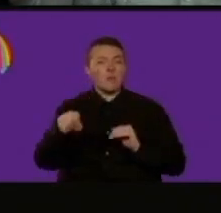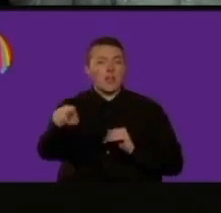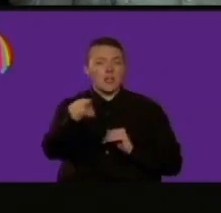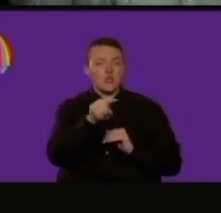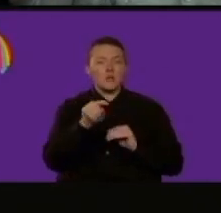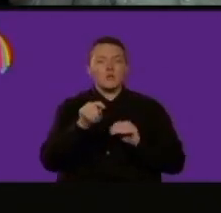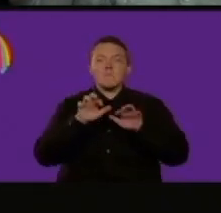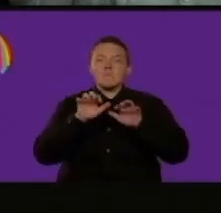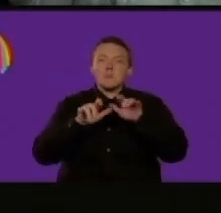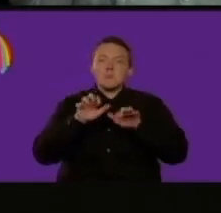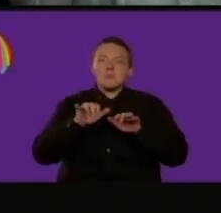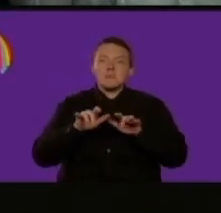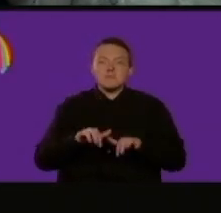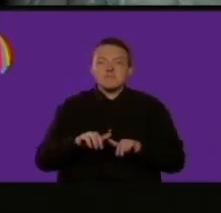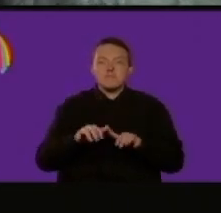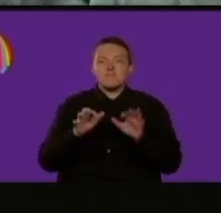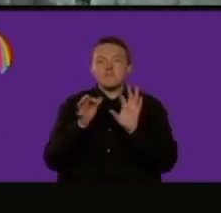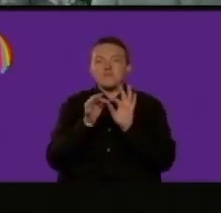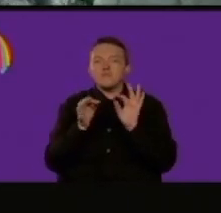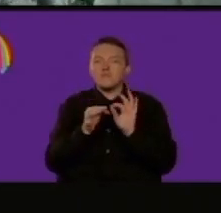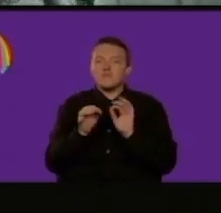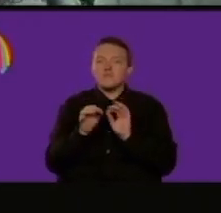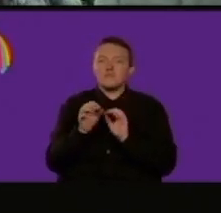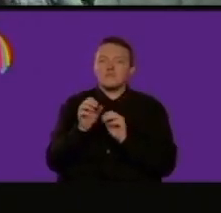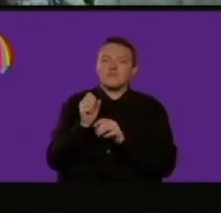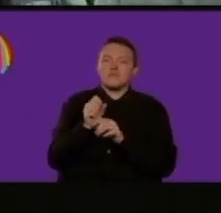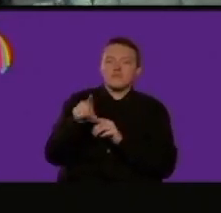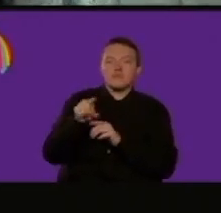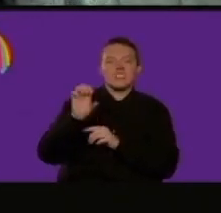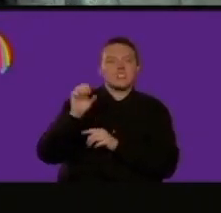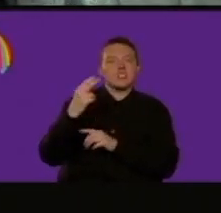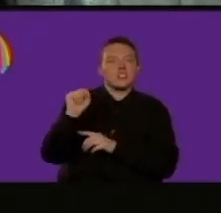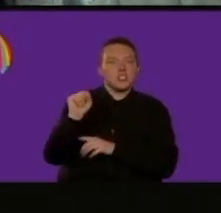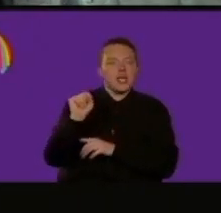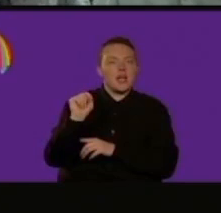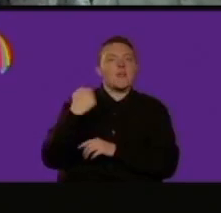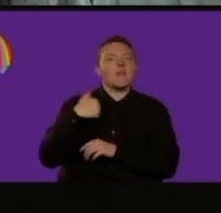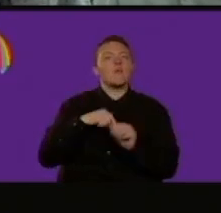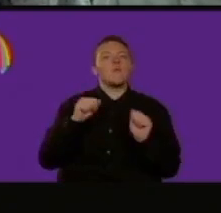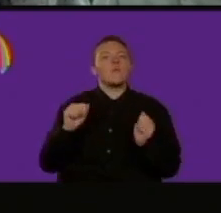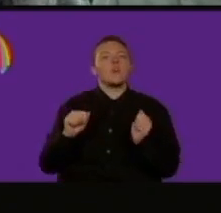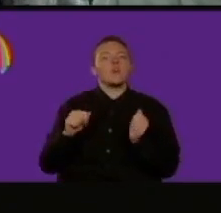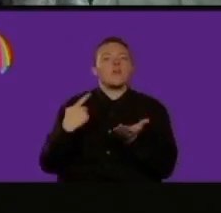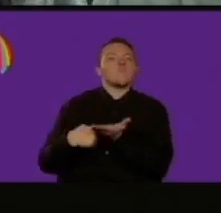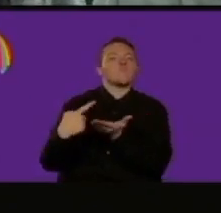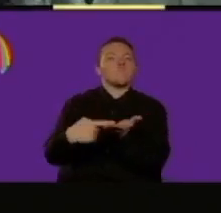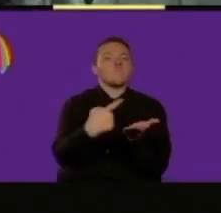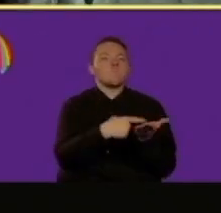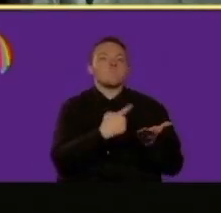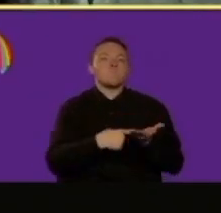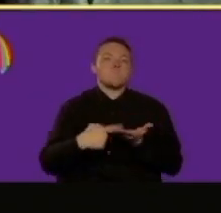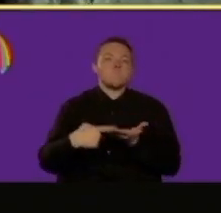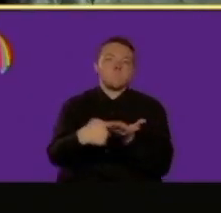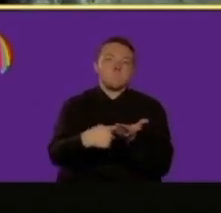¿Hay alguien que quiere empezar? Would anyone like to start?